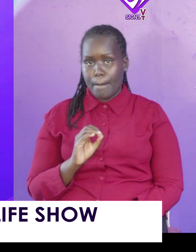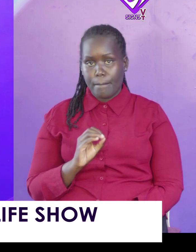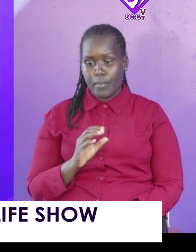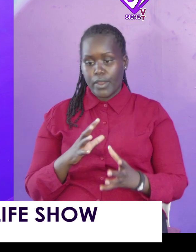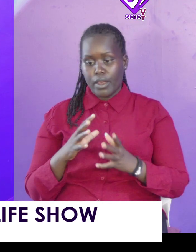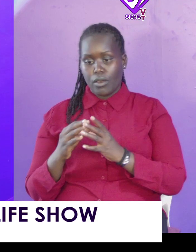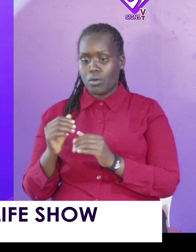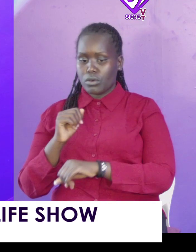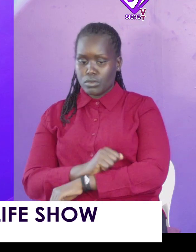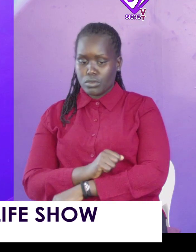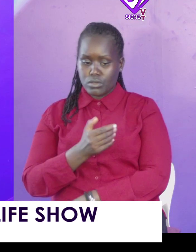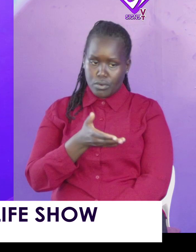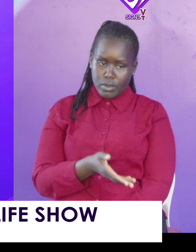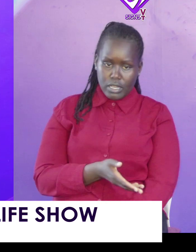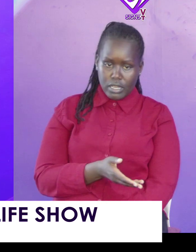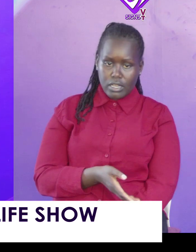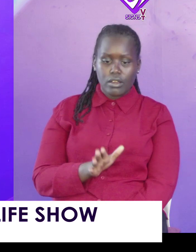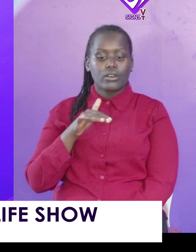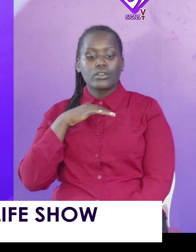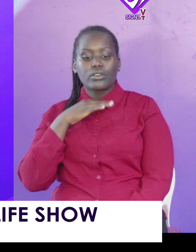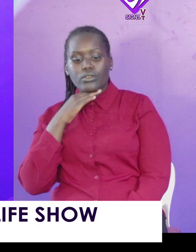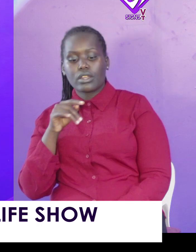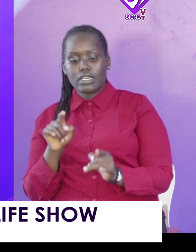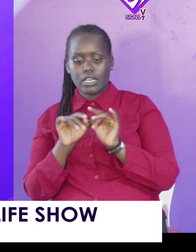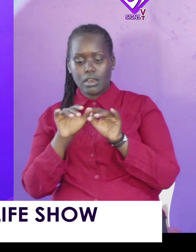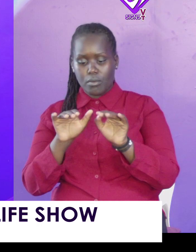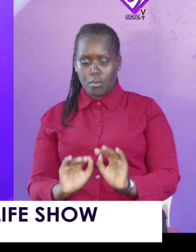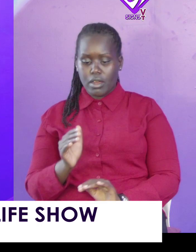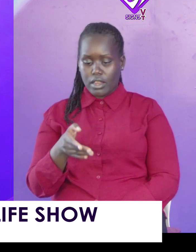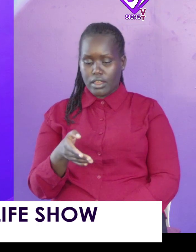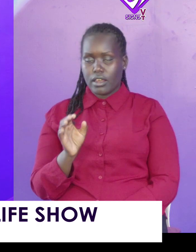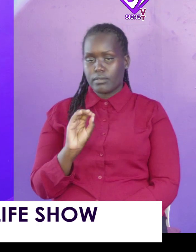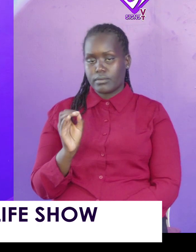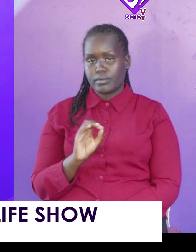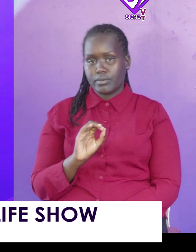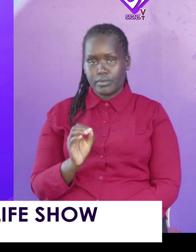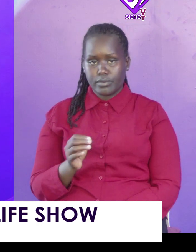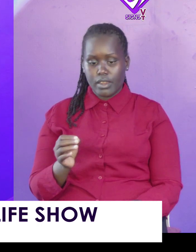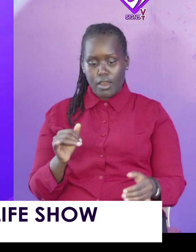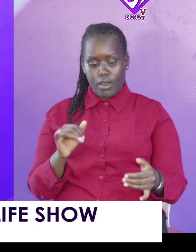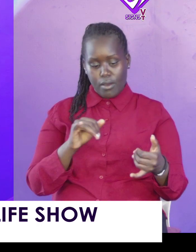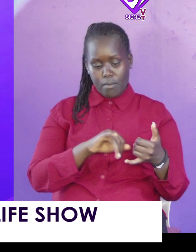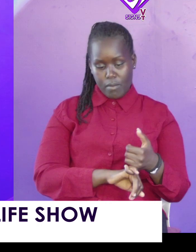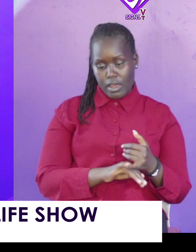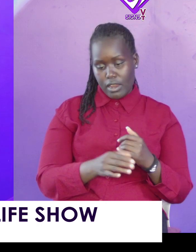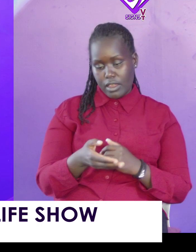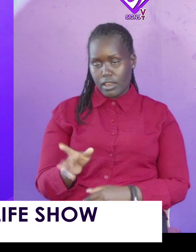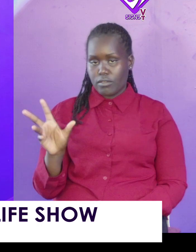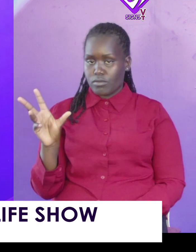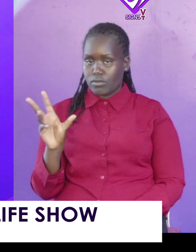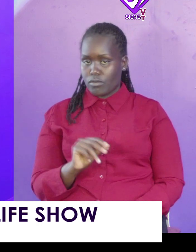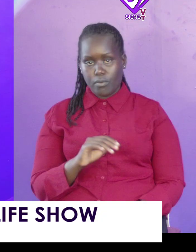school there, you die and be buried there. No, you marry there. No, get